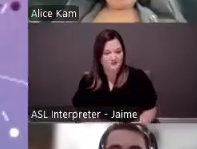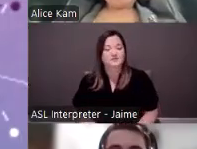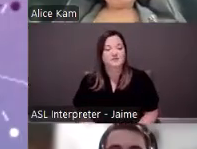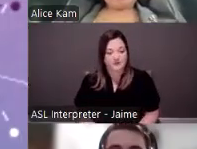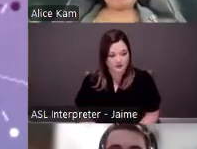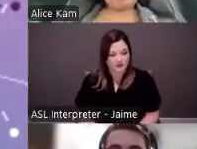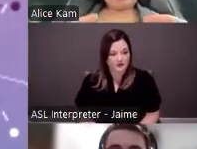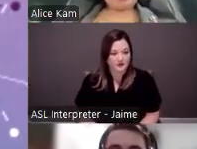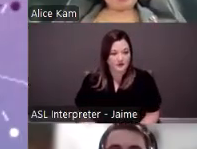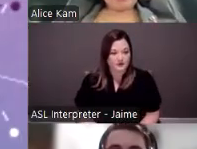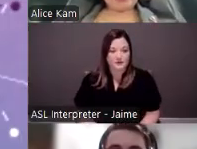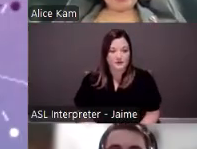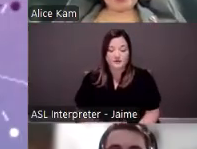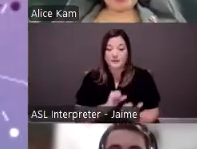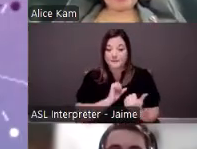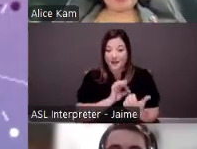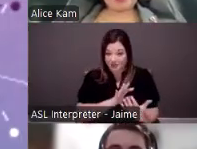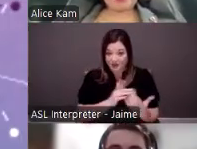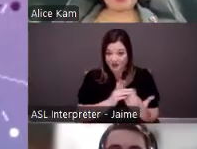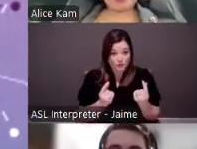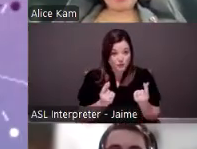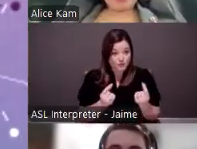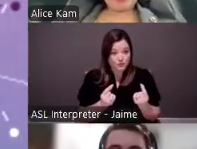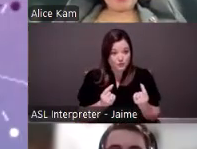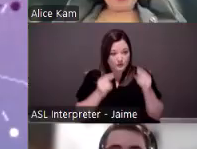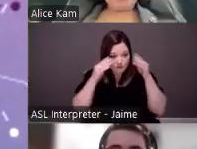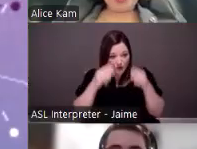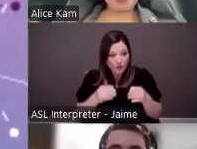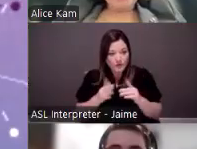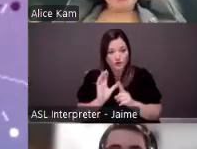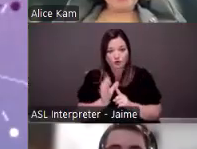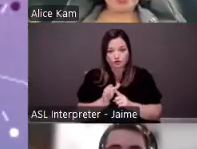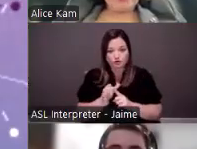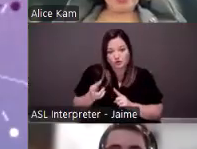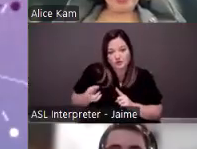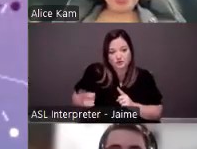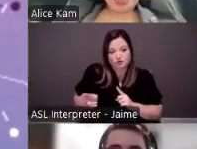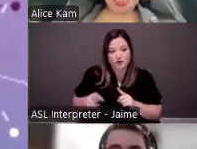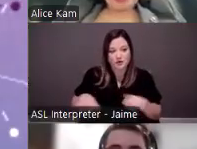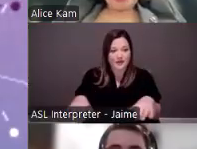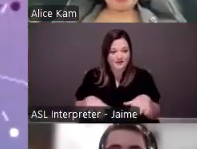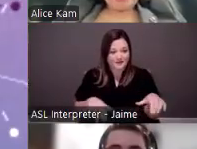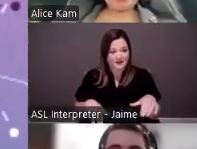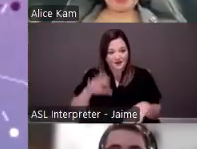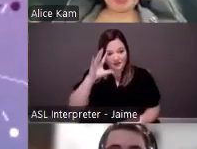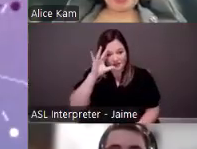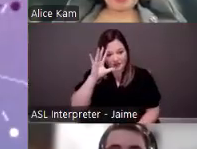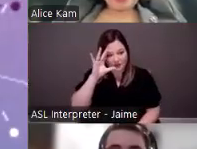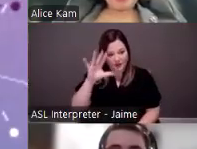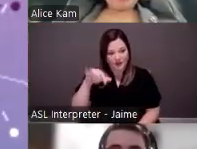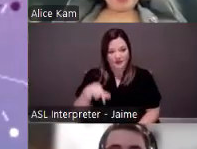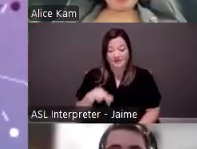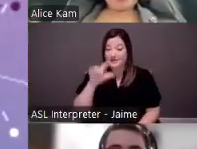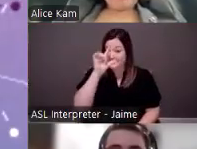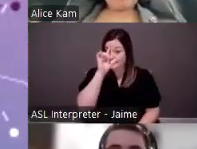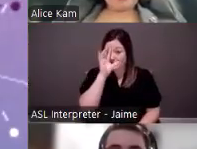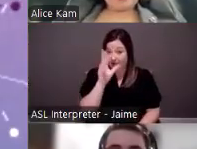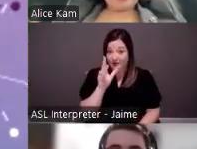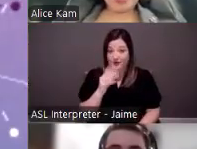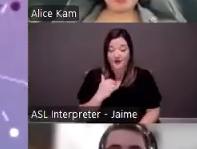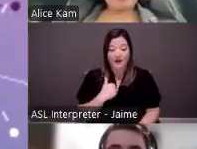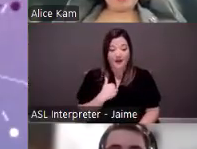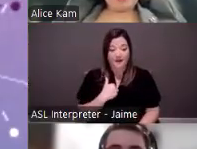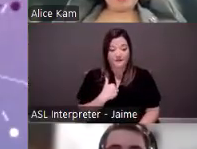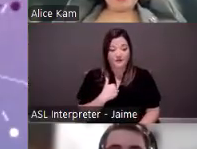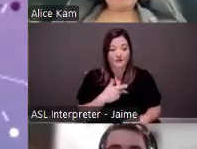So the methodology that we use is we center on this cultural historical activity theory. In this theory, there's subject such